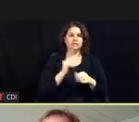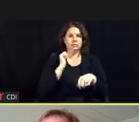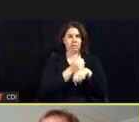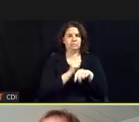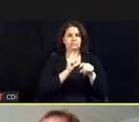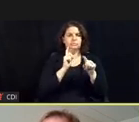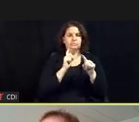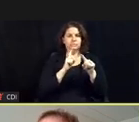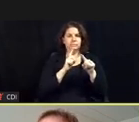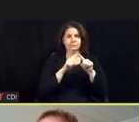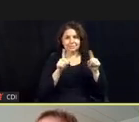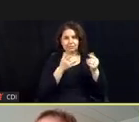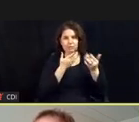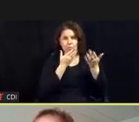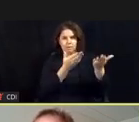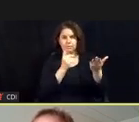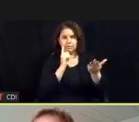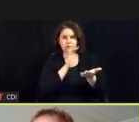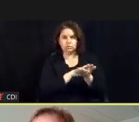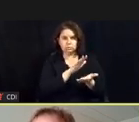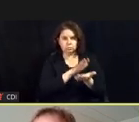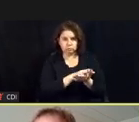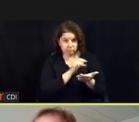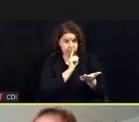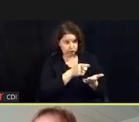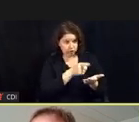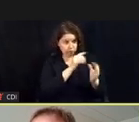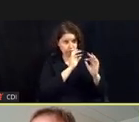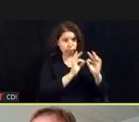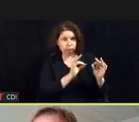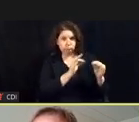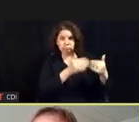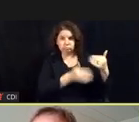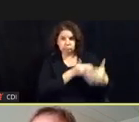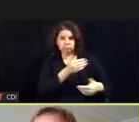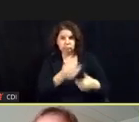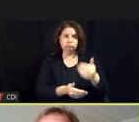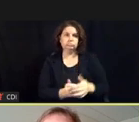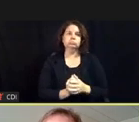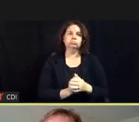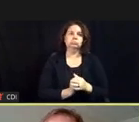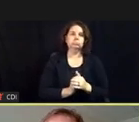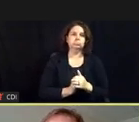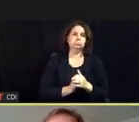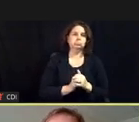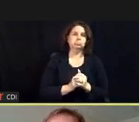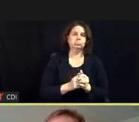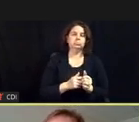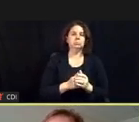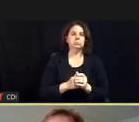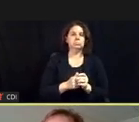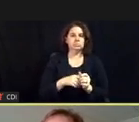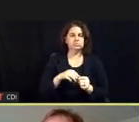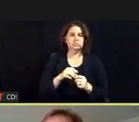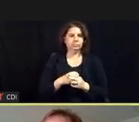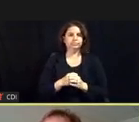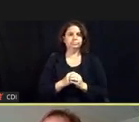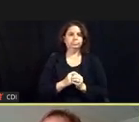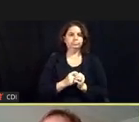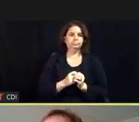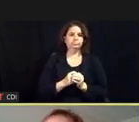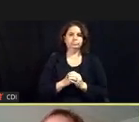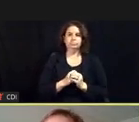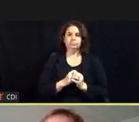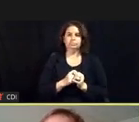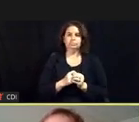ensure that they have all the standards and procedures and practices in place so that they can reopen safely. We are in the process of